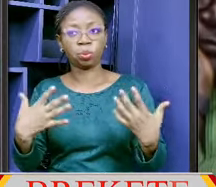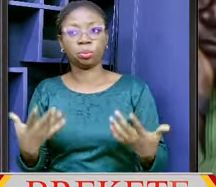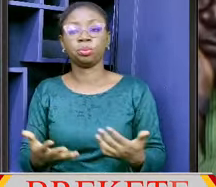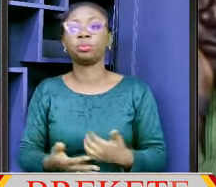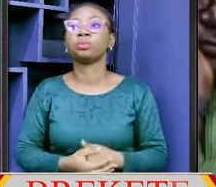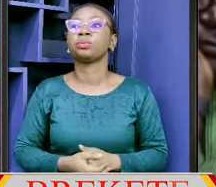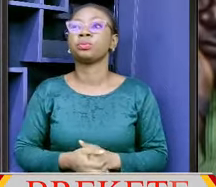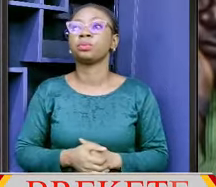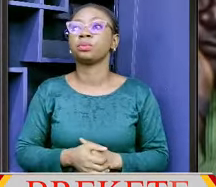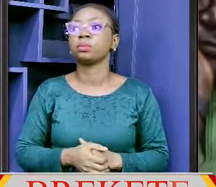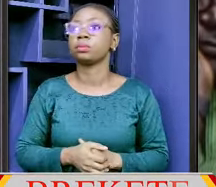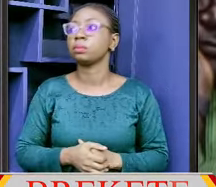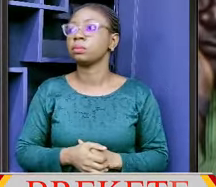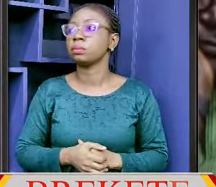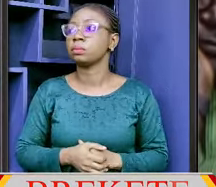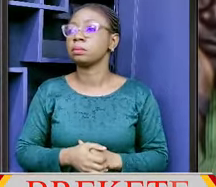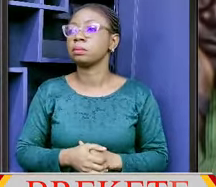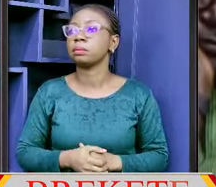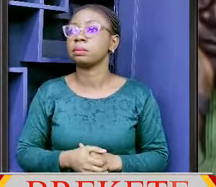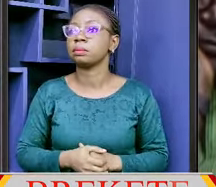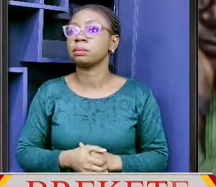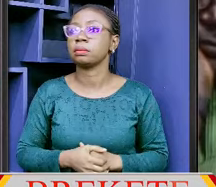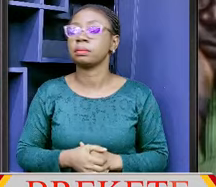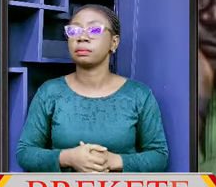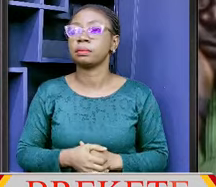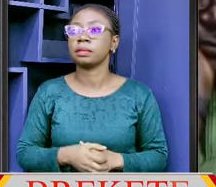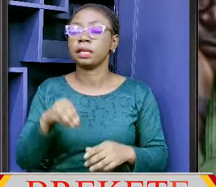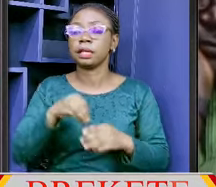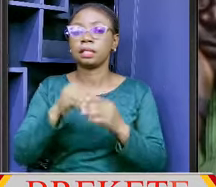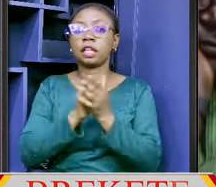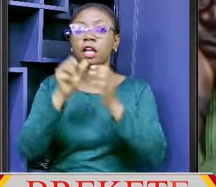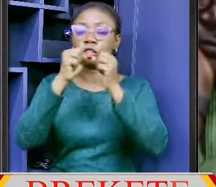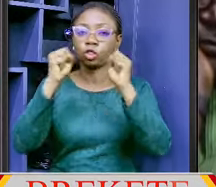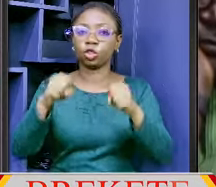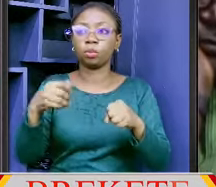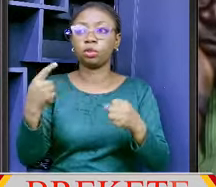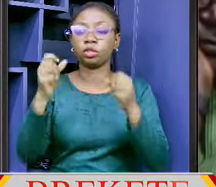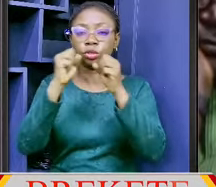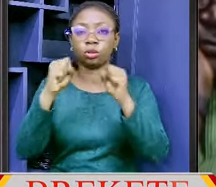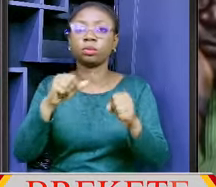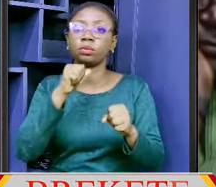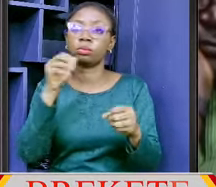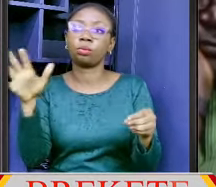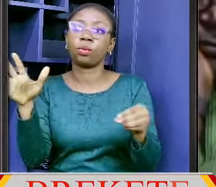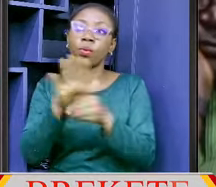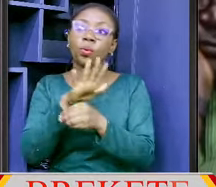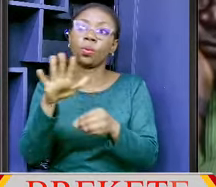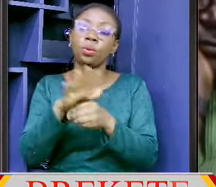Bolt. In that shop, the shop did not complete the number of